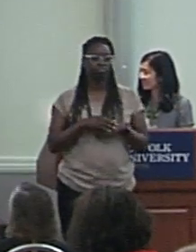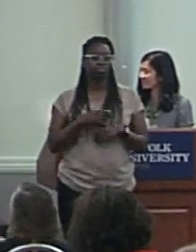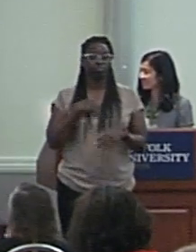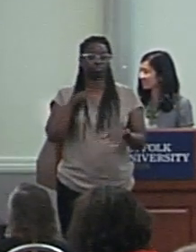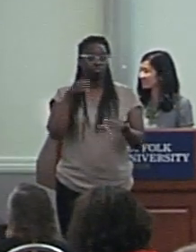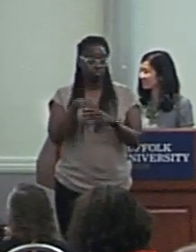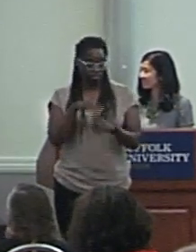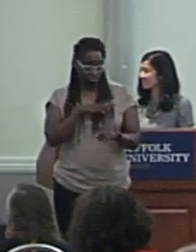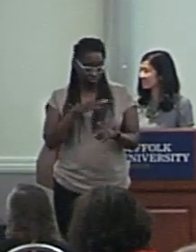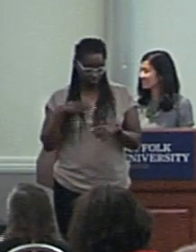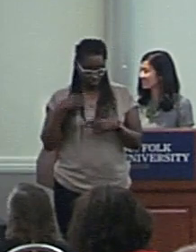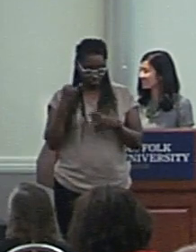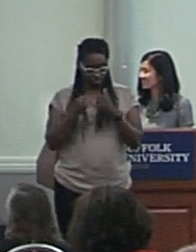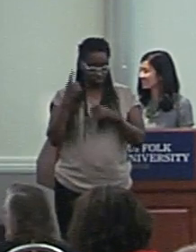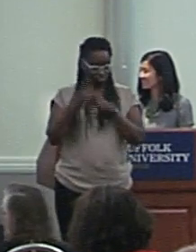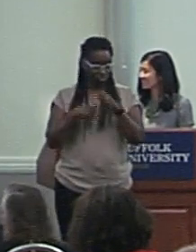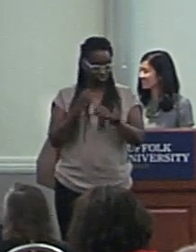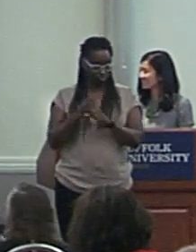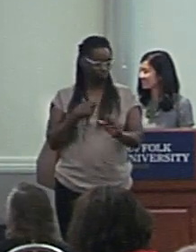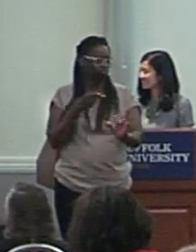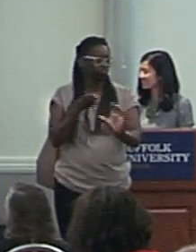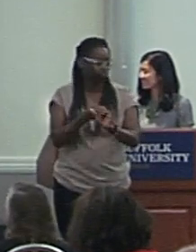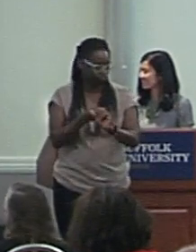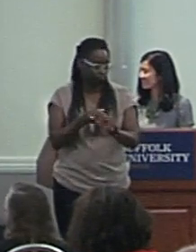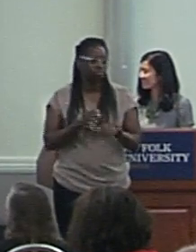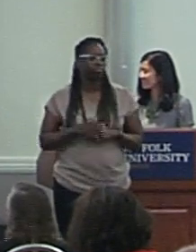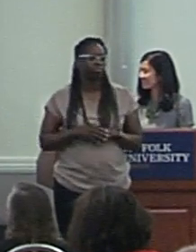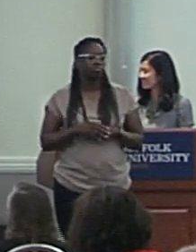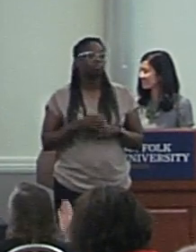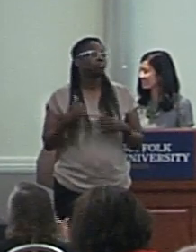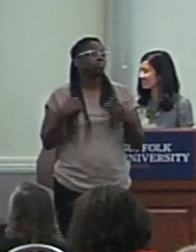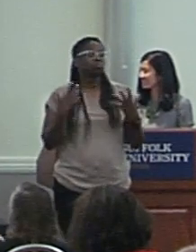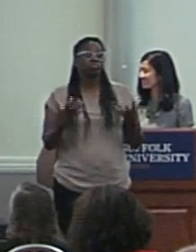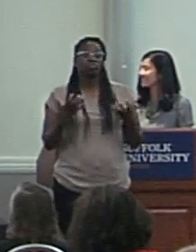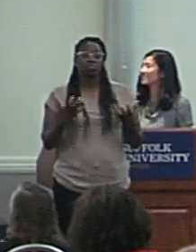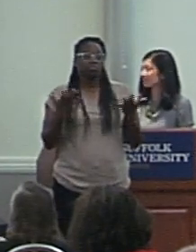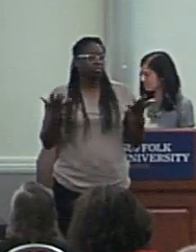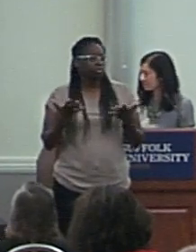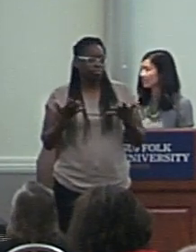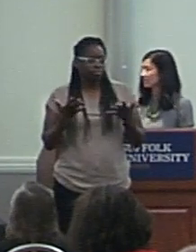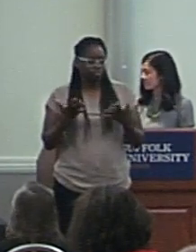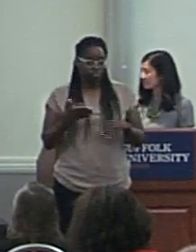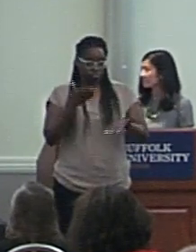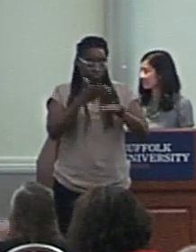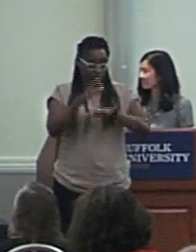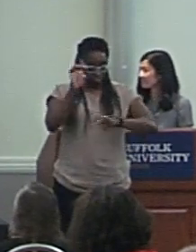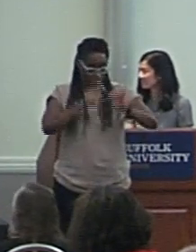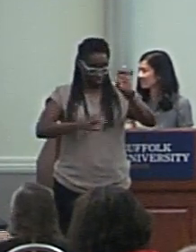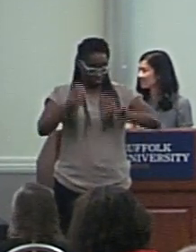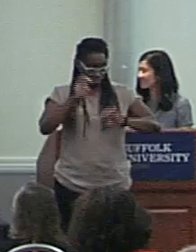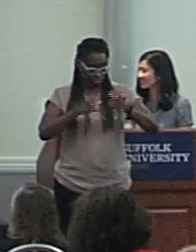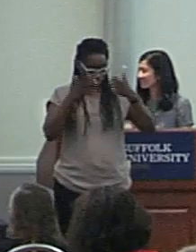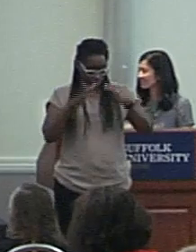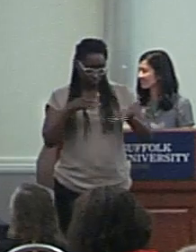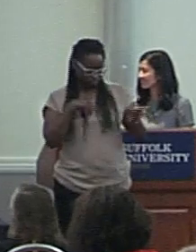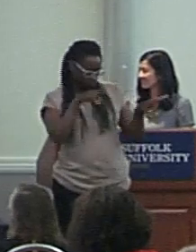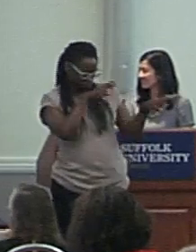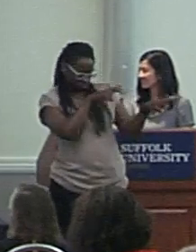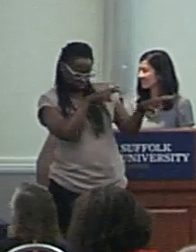official opening to have a post-evaluation 1-year